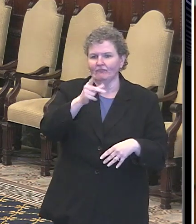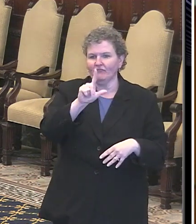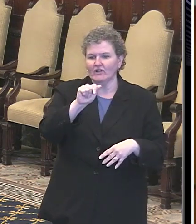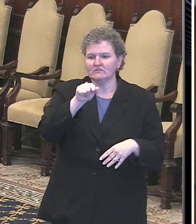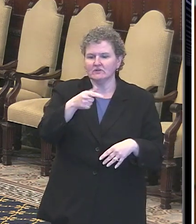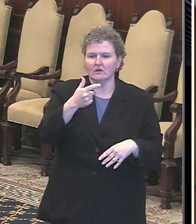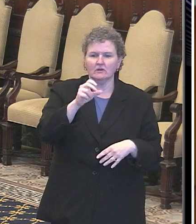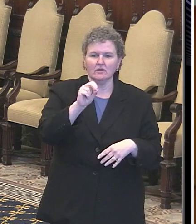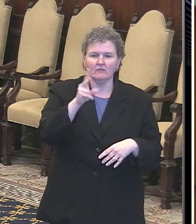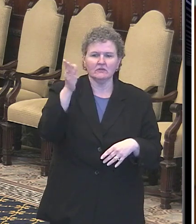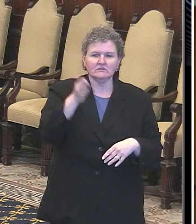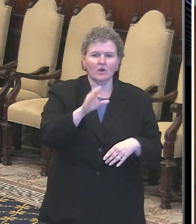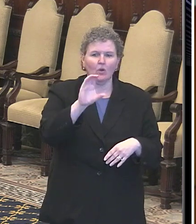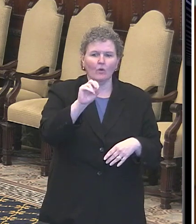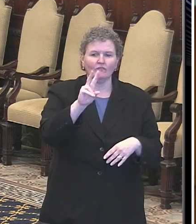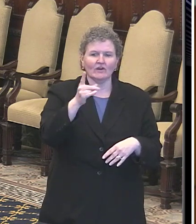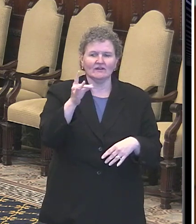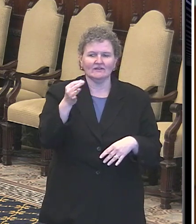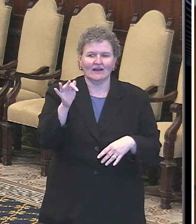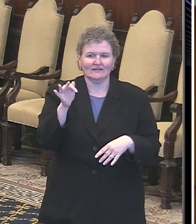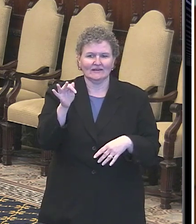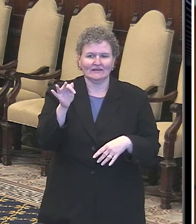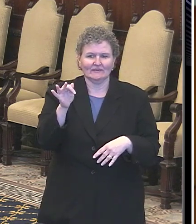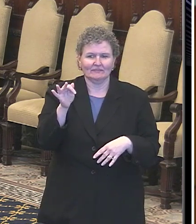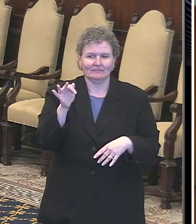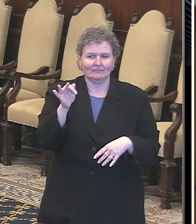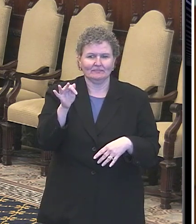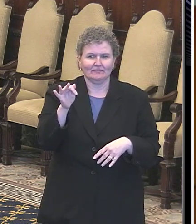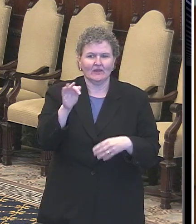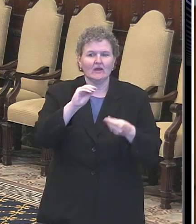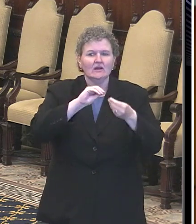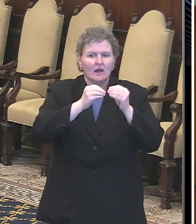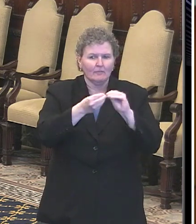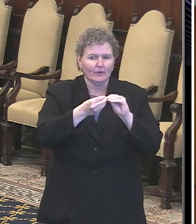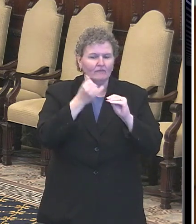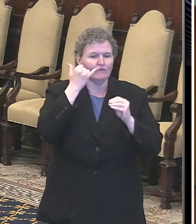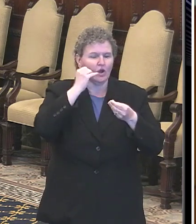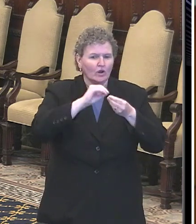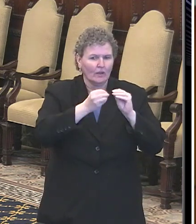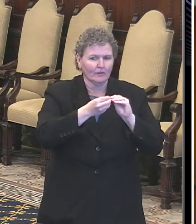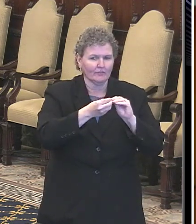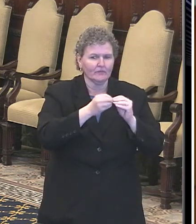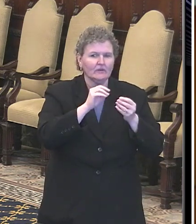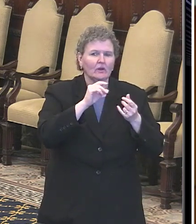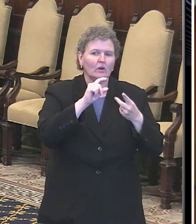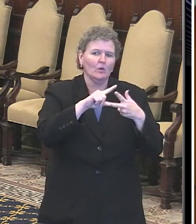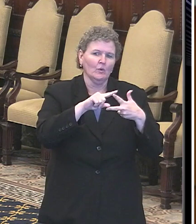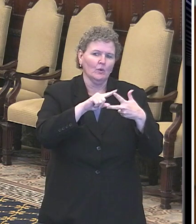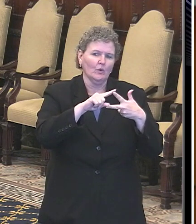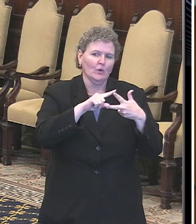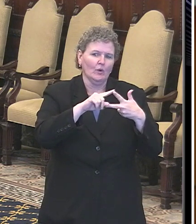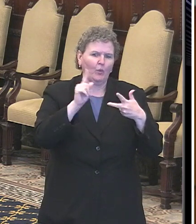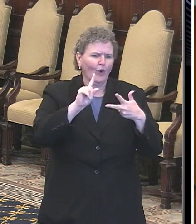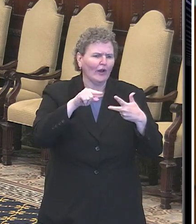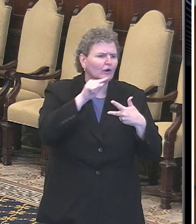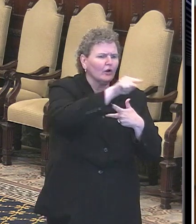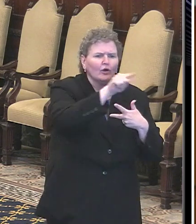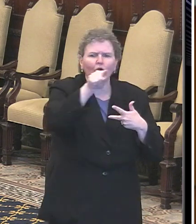www.phila.gov/COVID or /COVID-19. You can see links and phone numbers to all the sites, and we're going to continue to be adding sites to there where you can get tested.